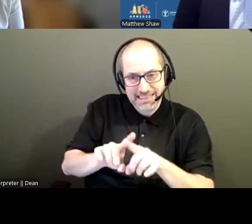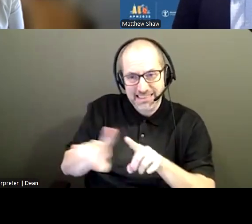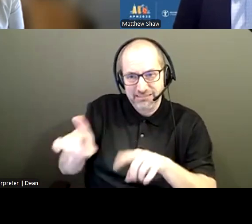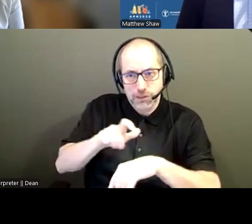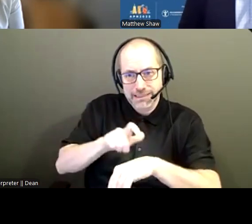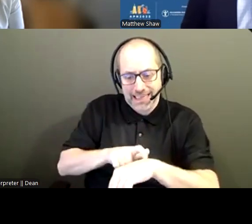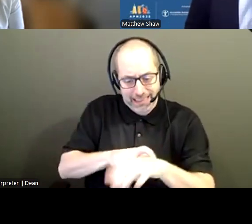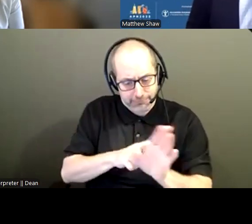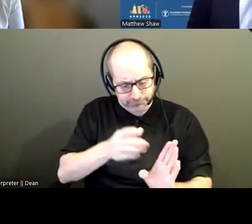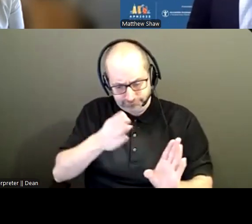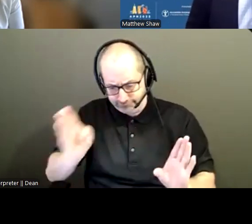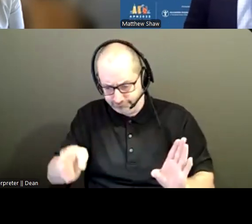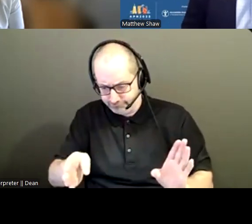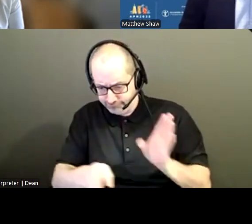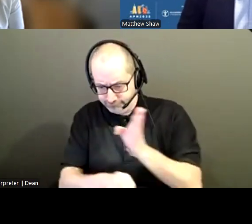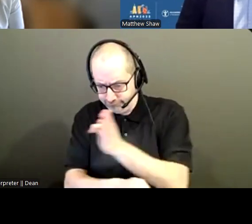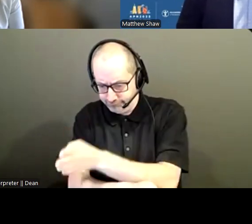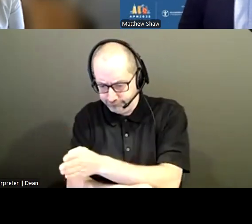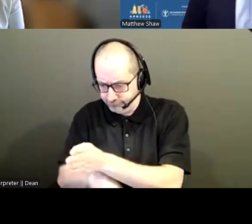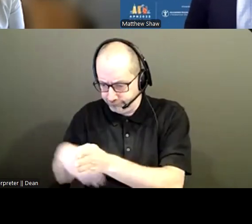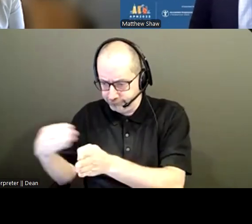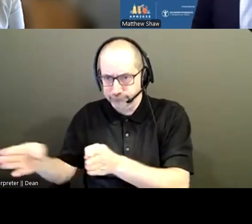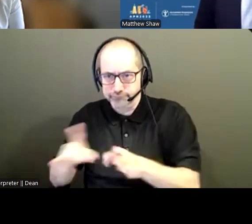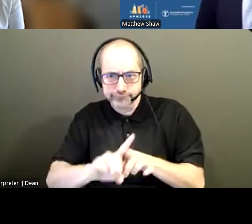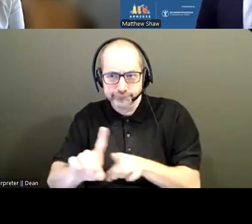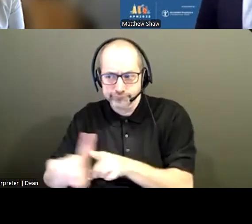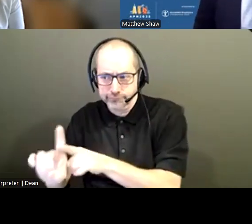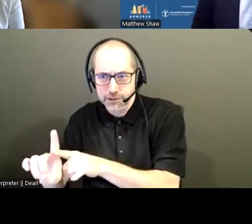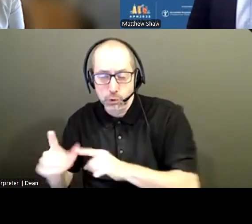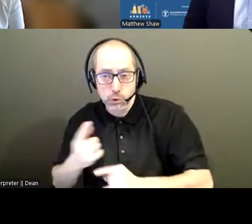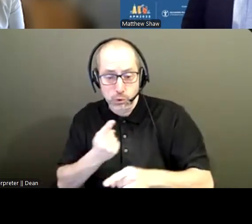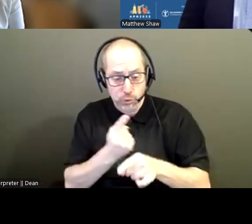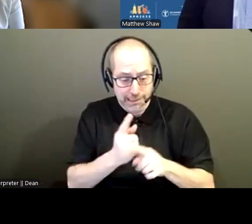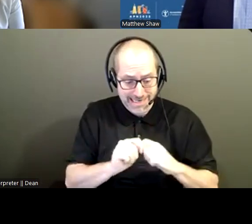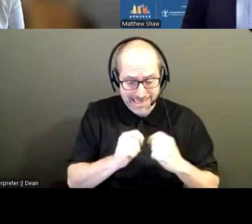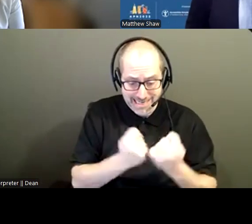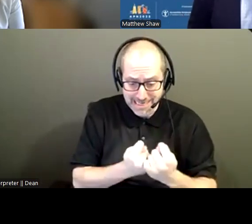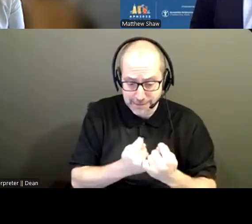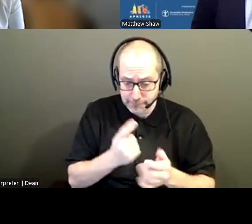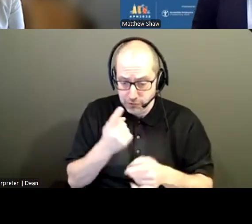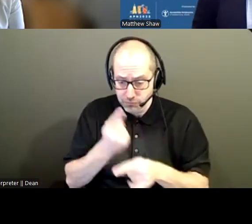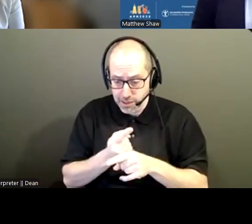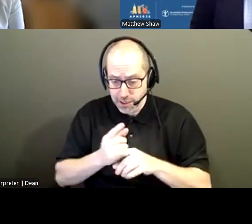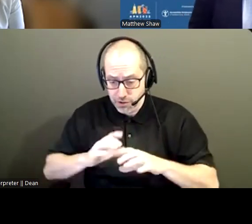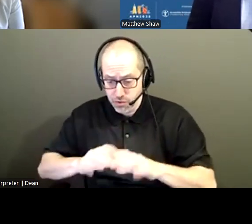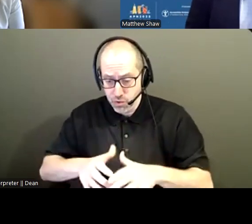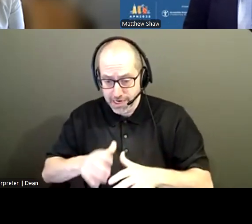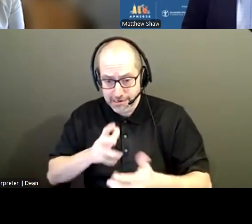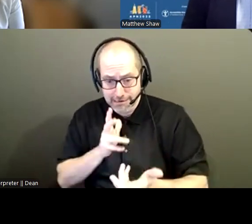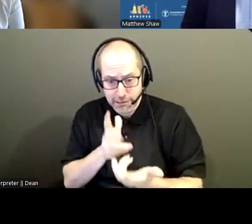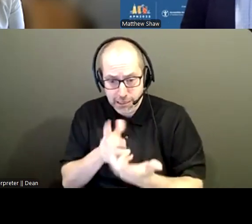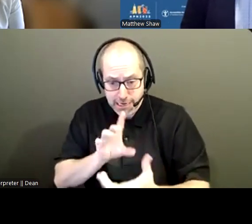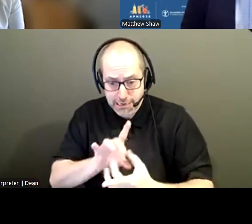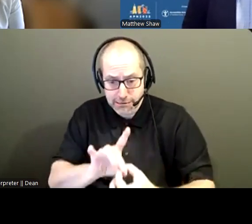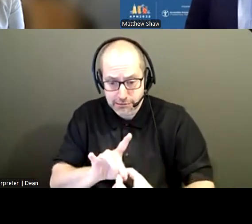the right teams and units be engaged in this can be really useful. An example of a client that I